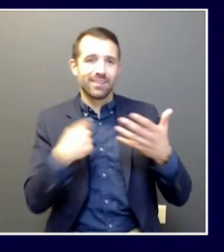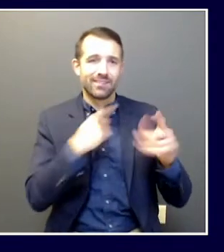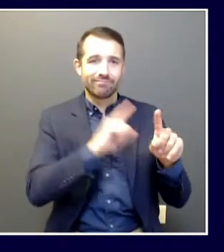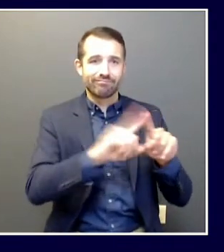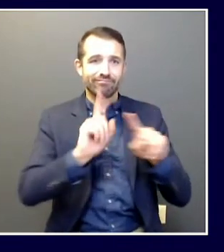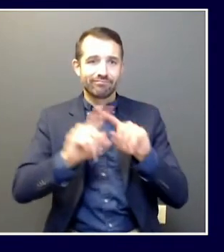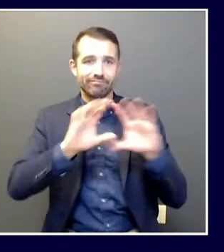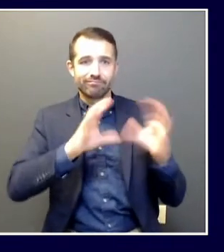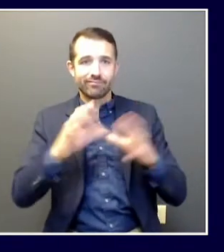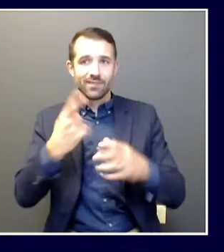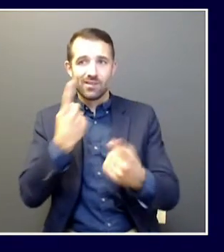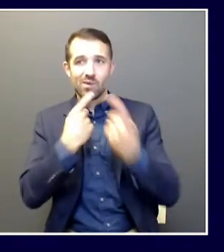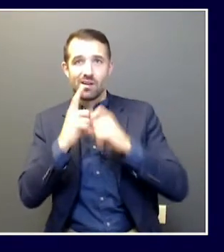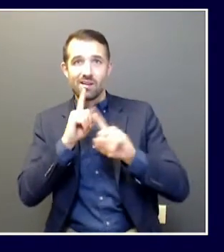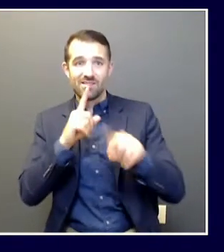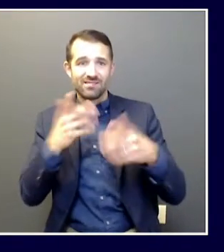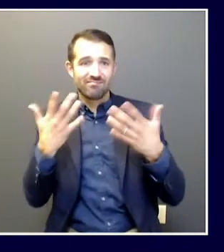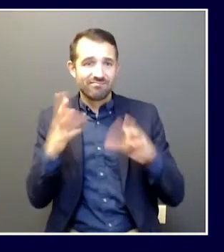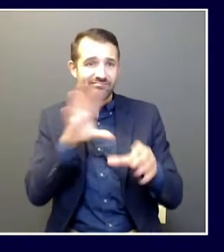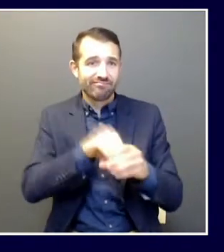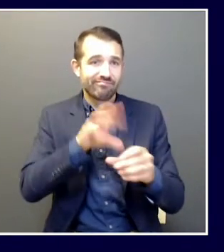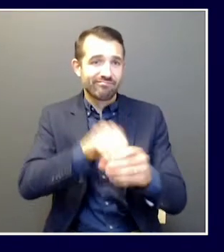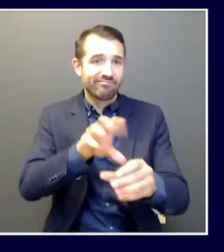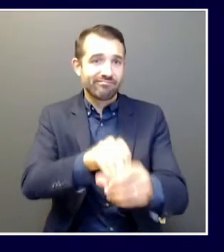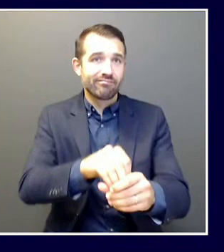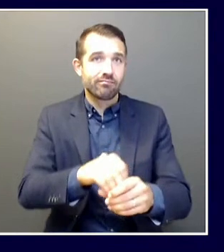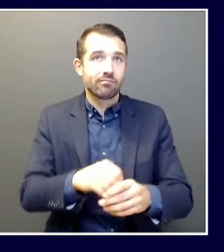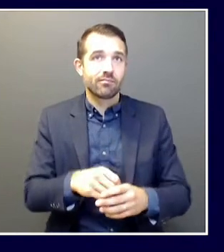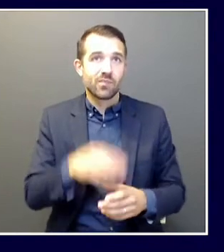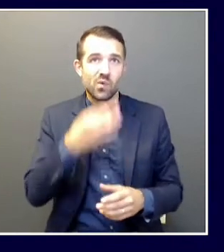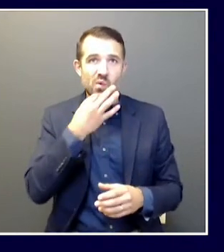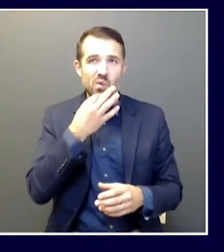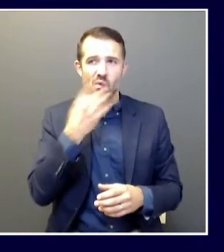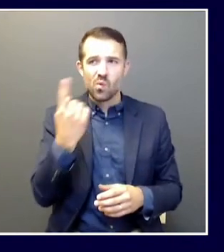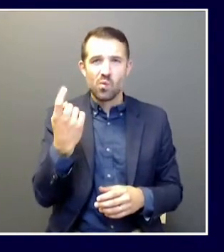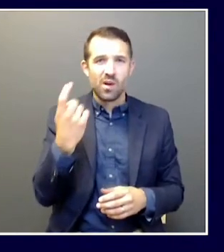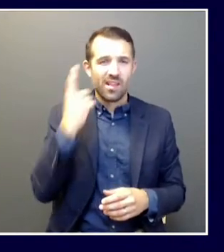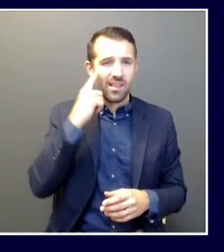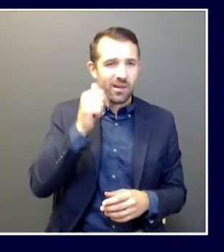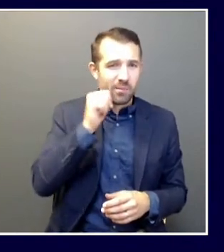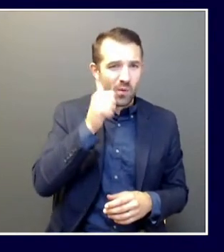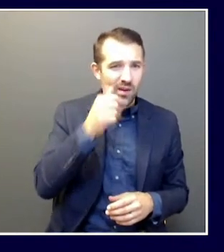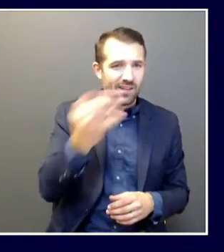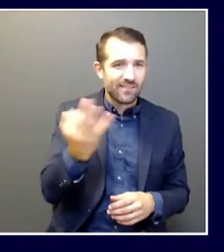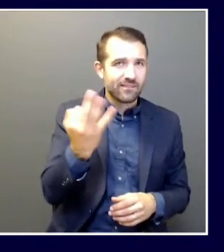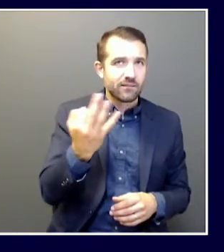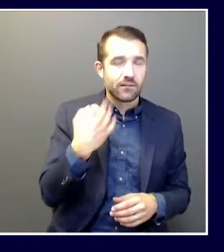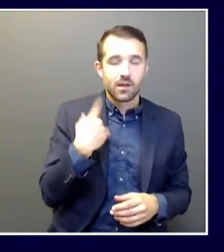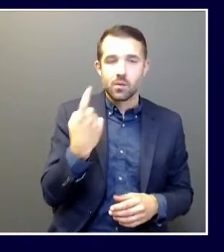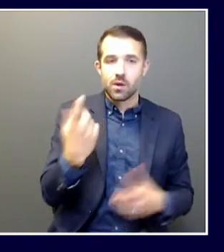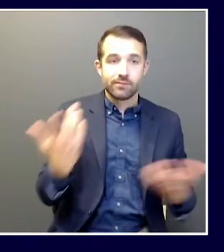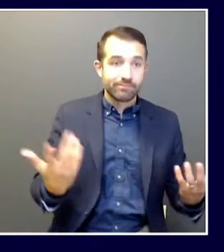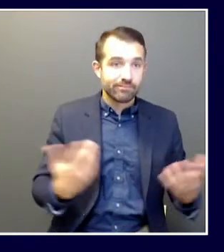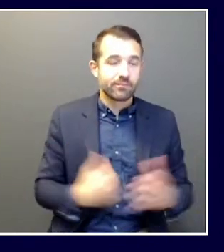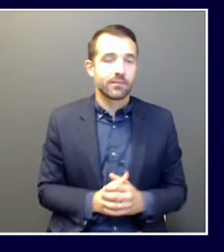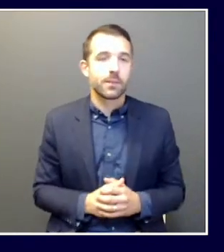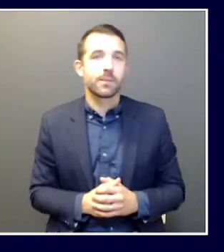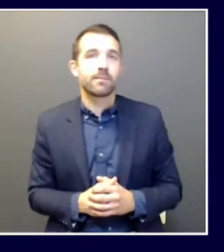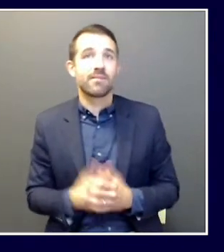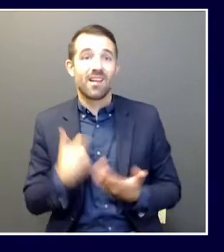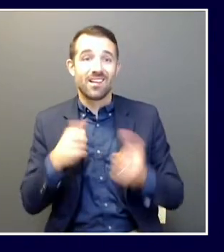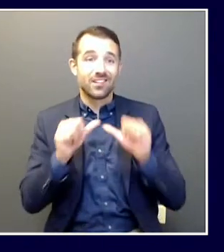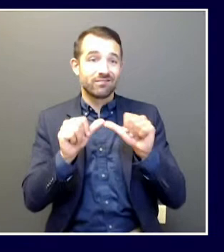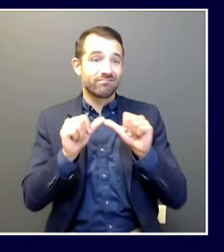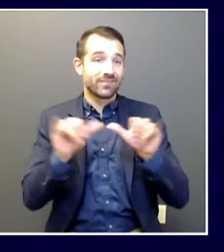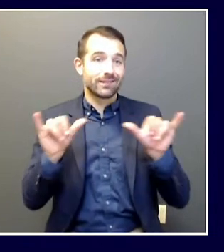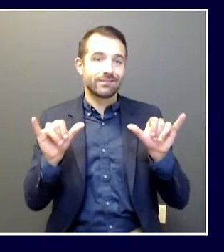best as I can. I've got another one coming up, I think tomorrow or Friday. So we're continuing all of those.